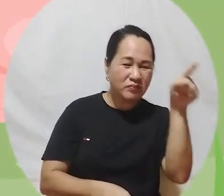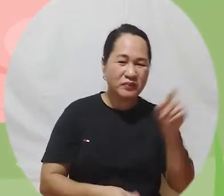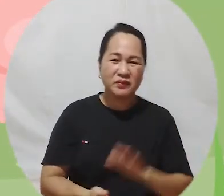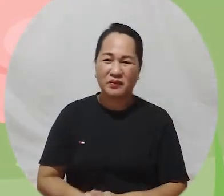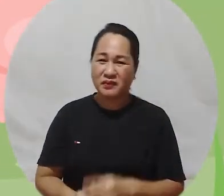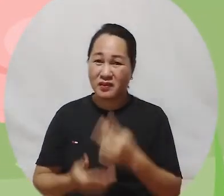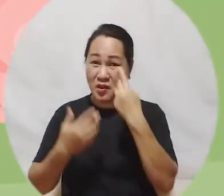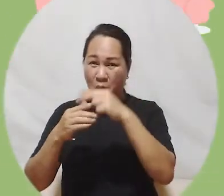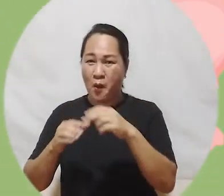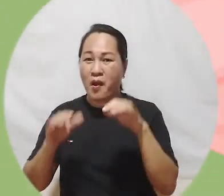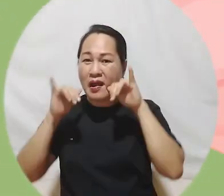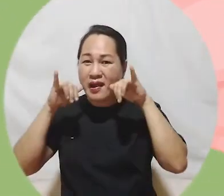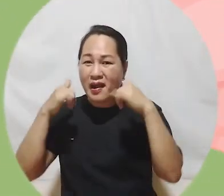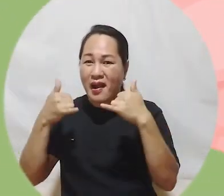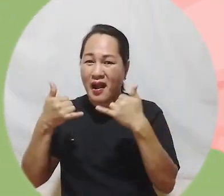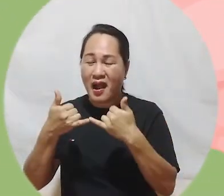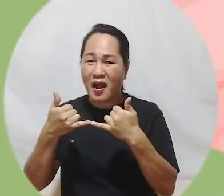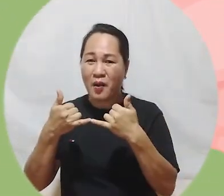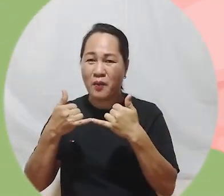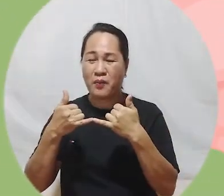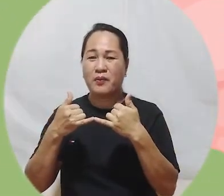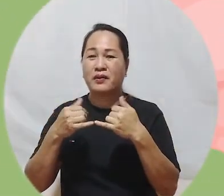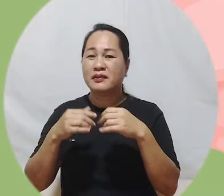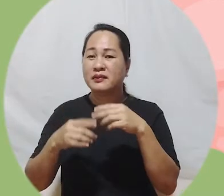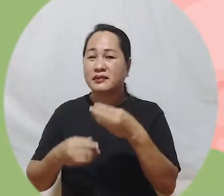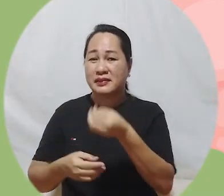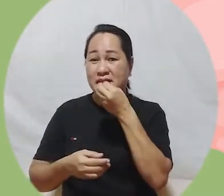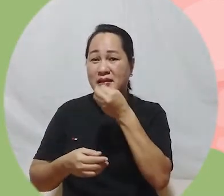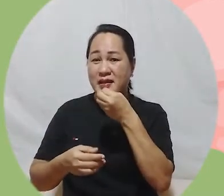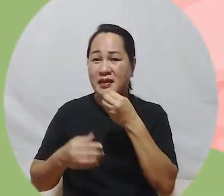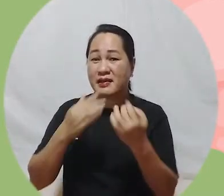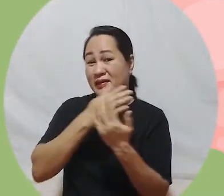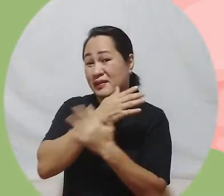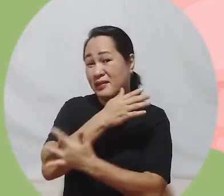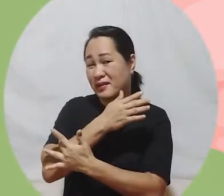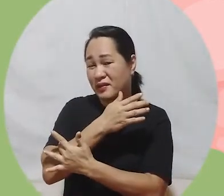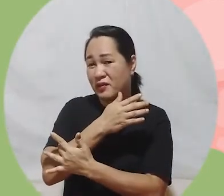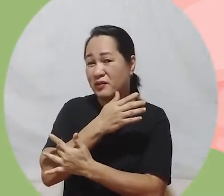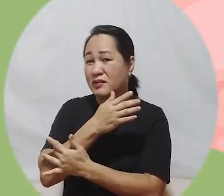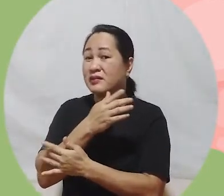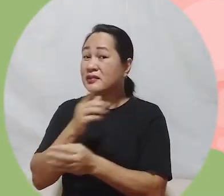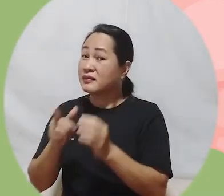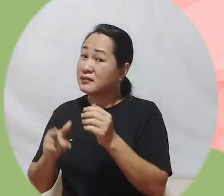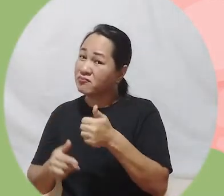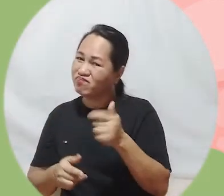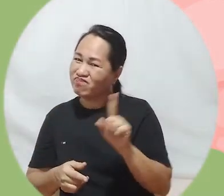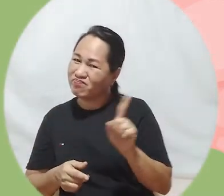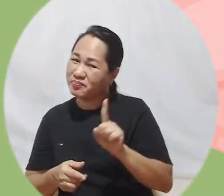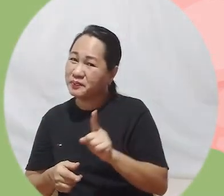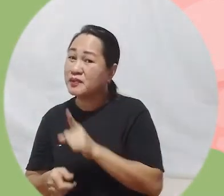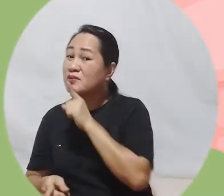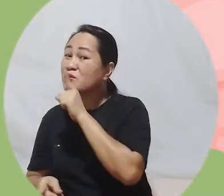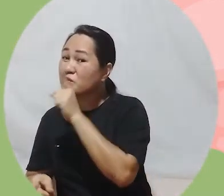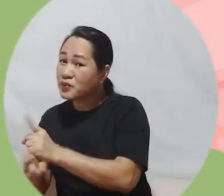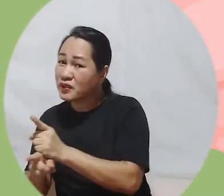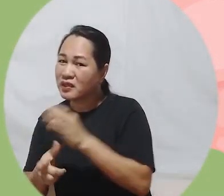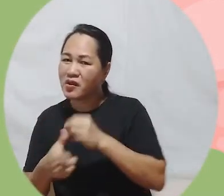Oh, look at that cow eating grass. Can it be a character from a reality text or from a fantasy